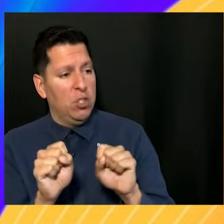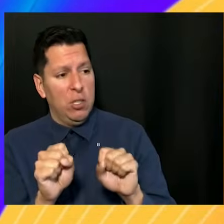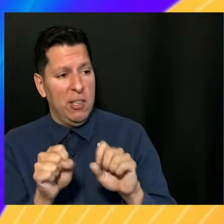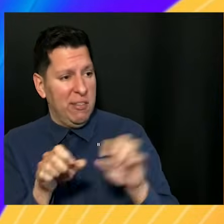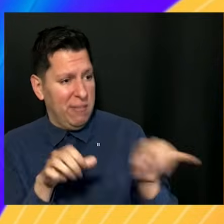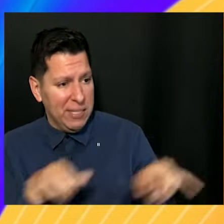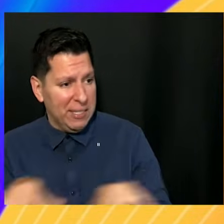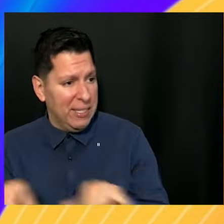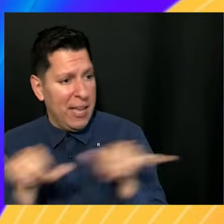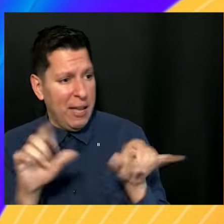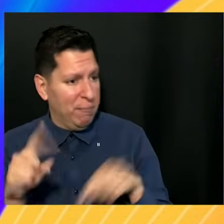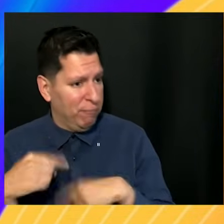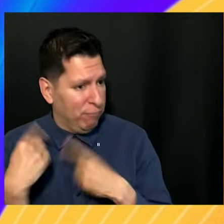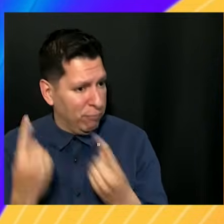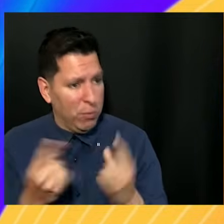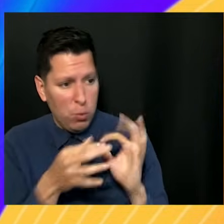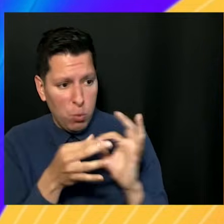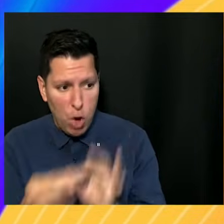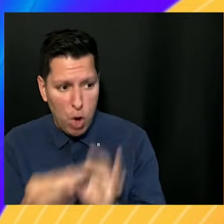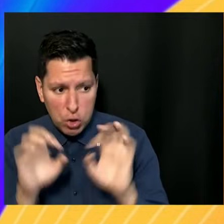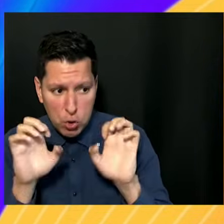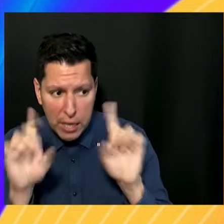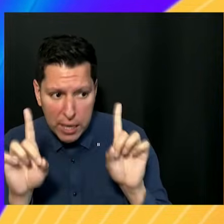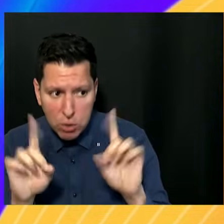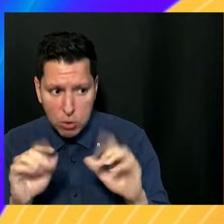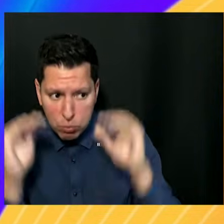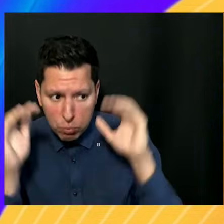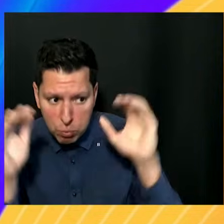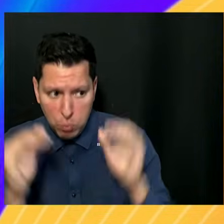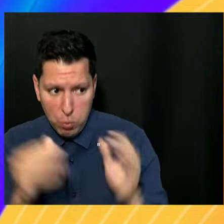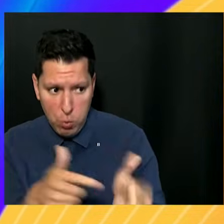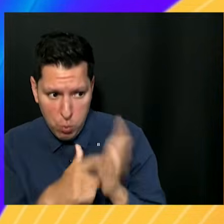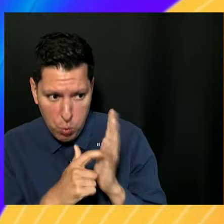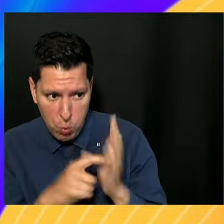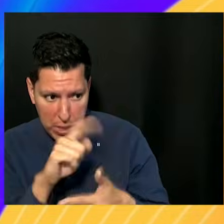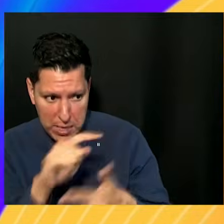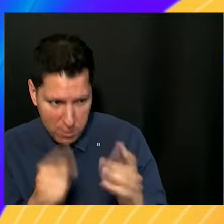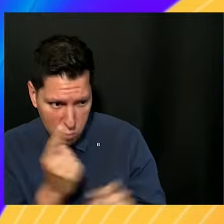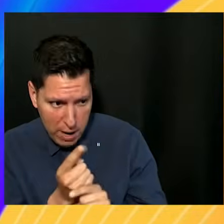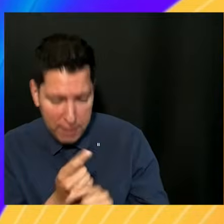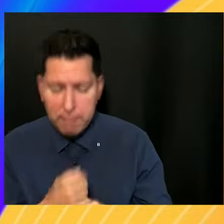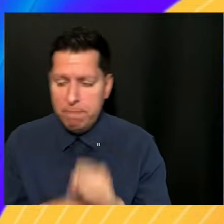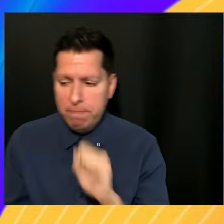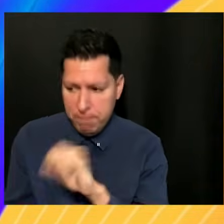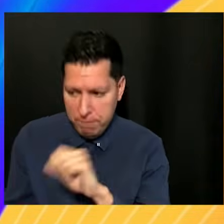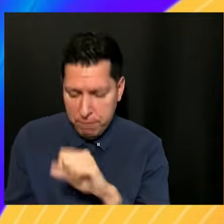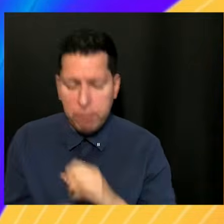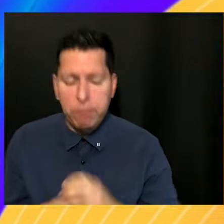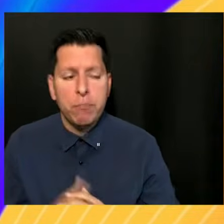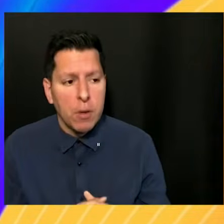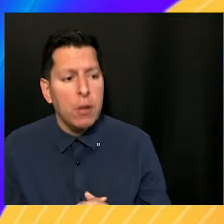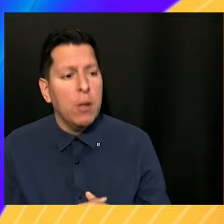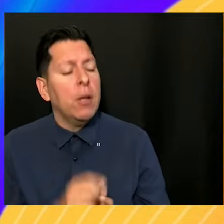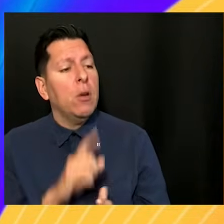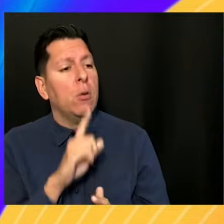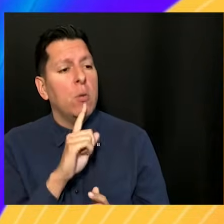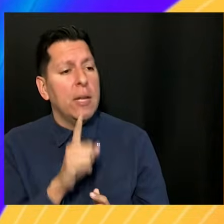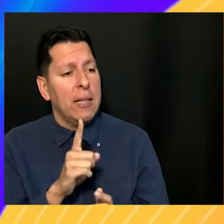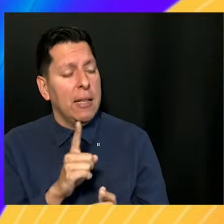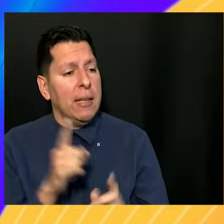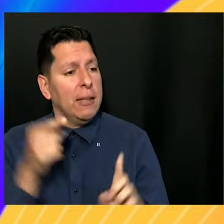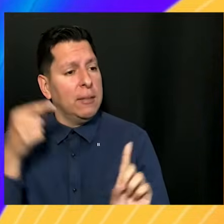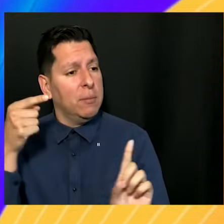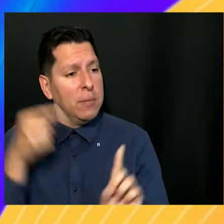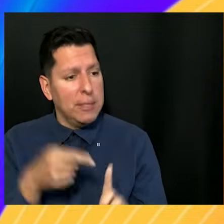an educational institution will need. Yeah. Does it set up an OU that's specific to certain EDU